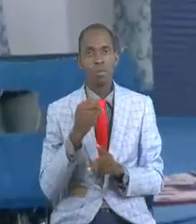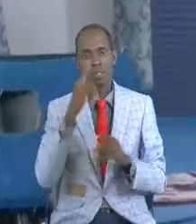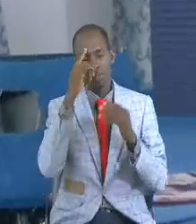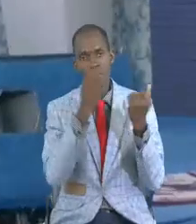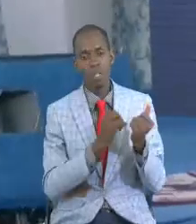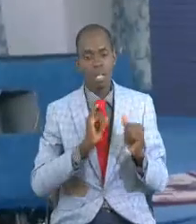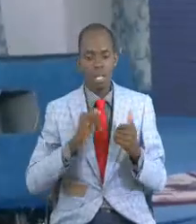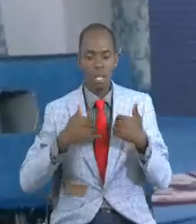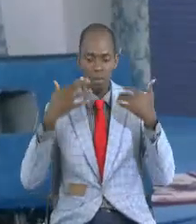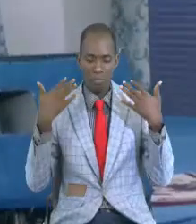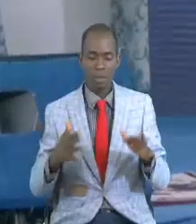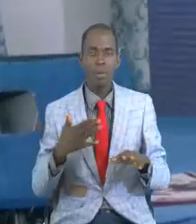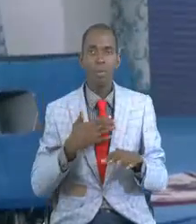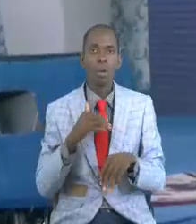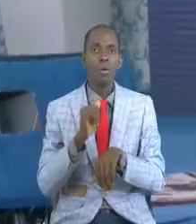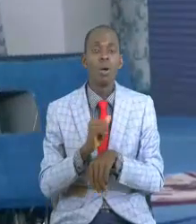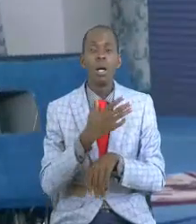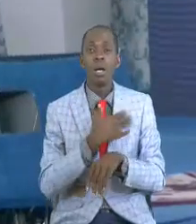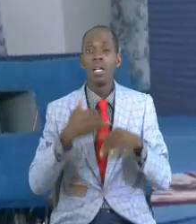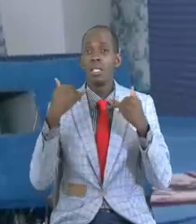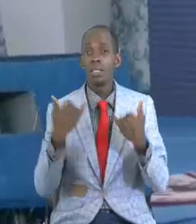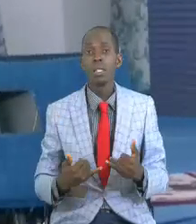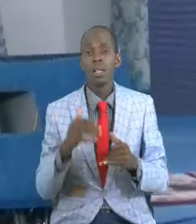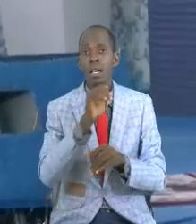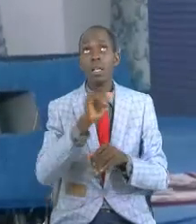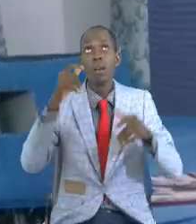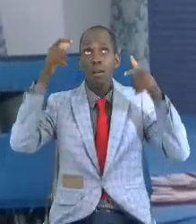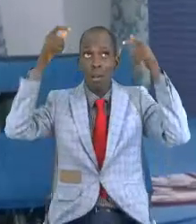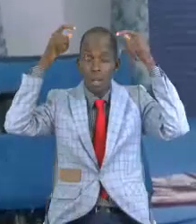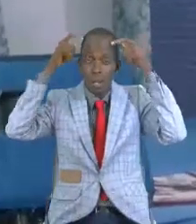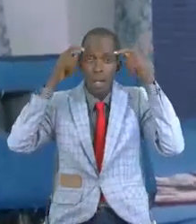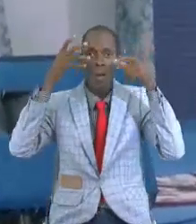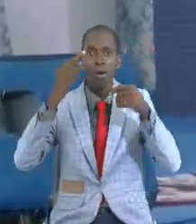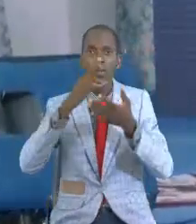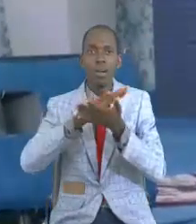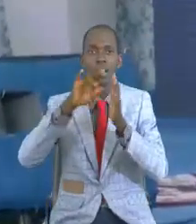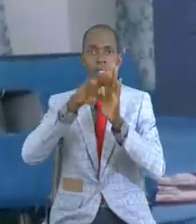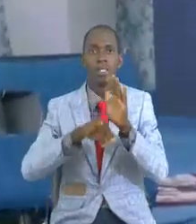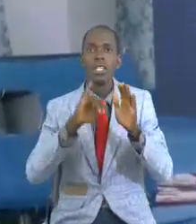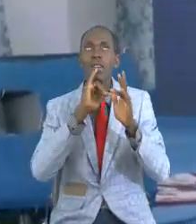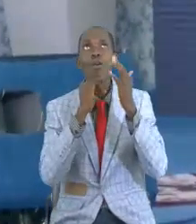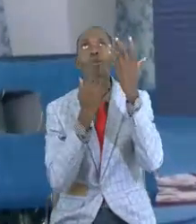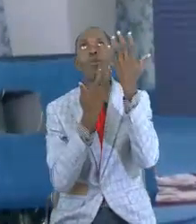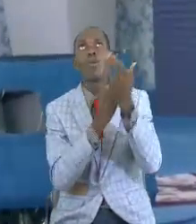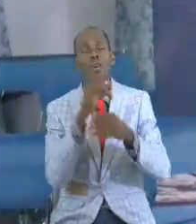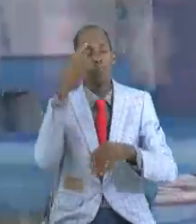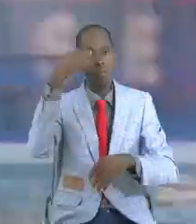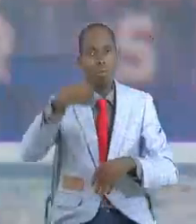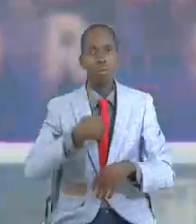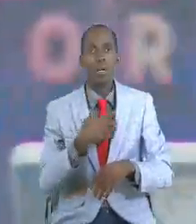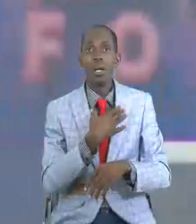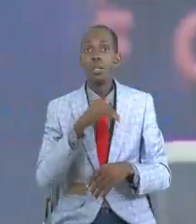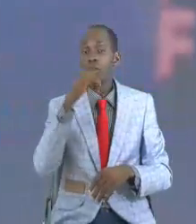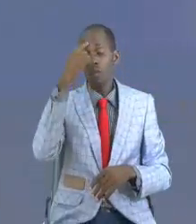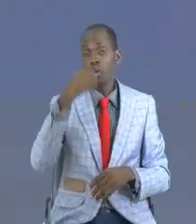work. Because, and now a crown of righteousness is waiting for me. And not for me only, but